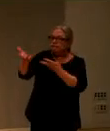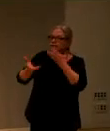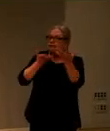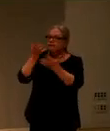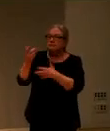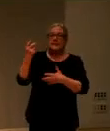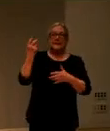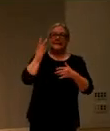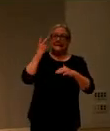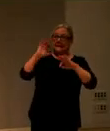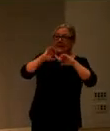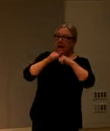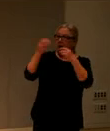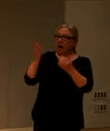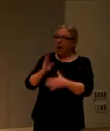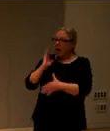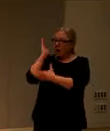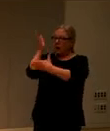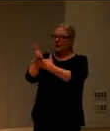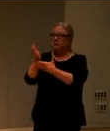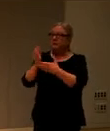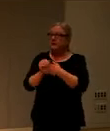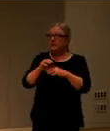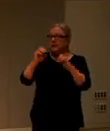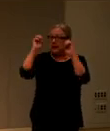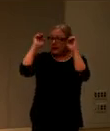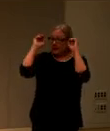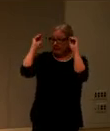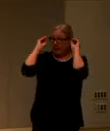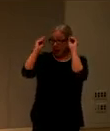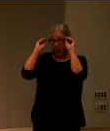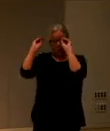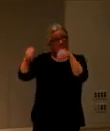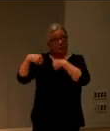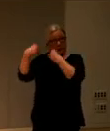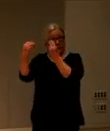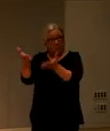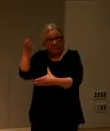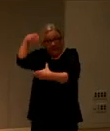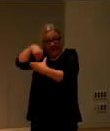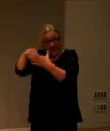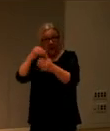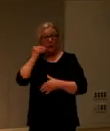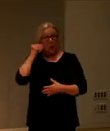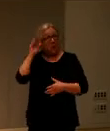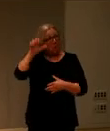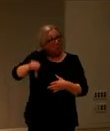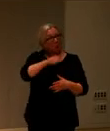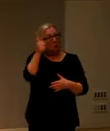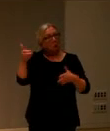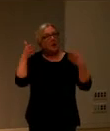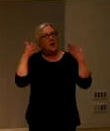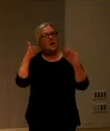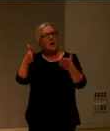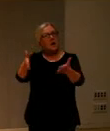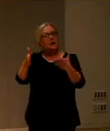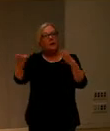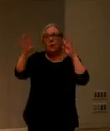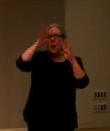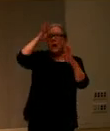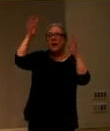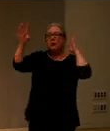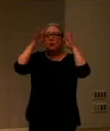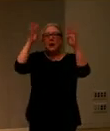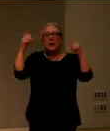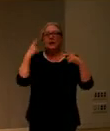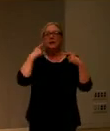intervene, provide education to patients in their homes, as another creative opportunity for what we call sort of